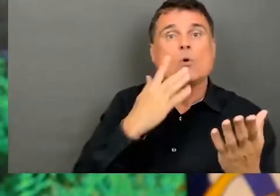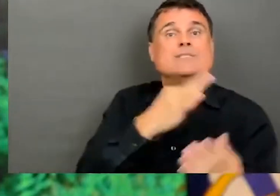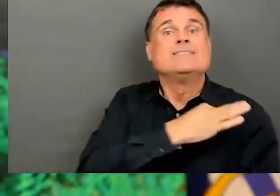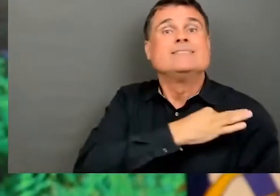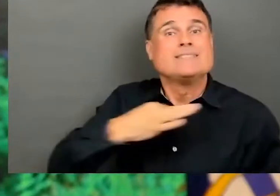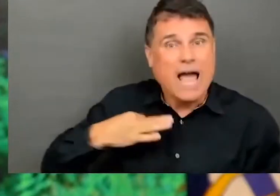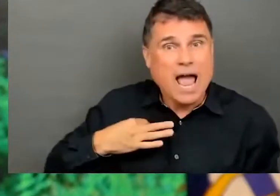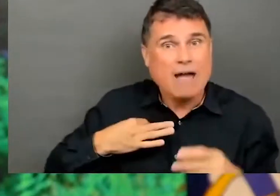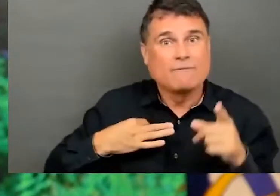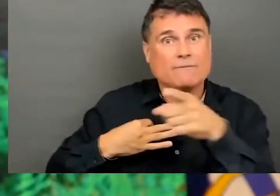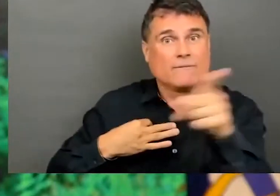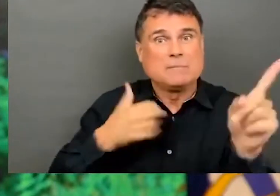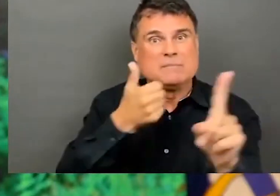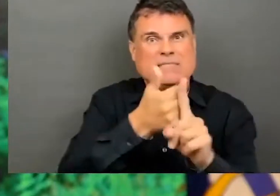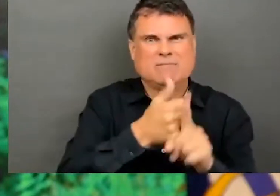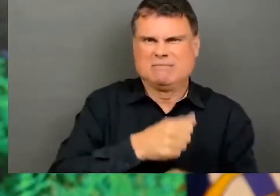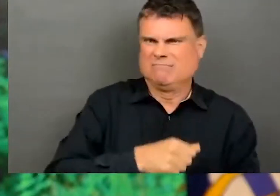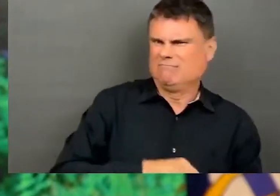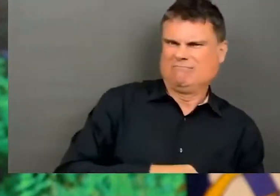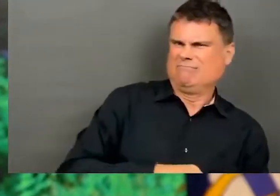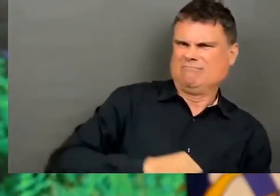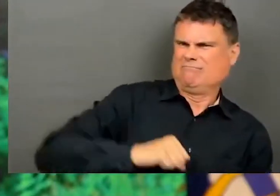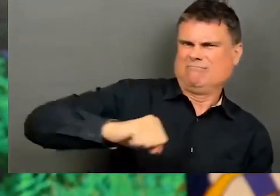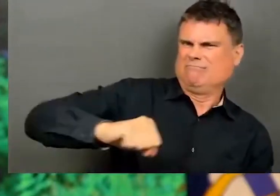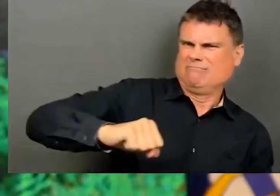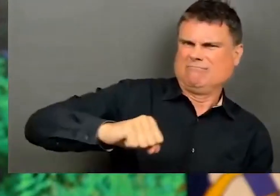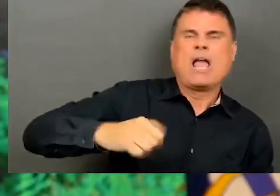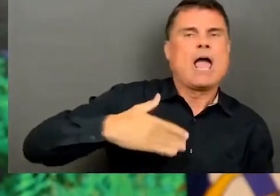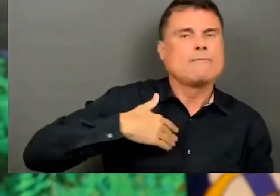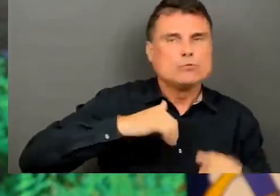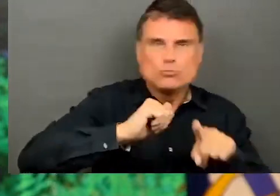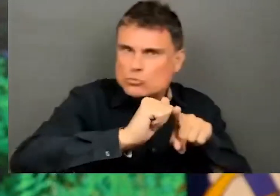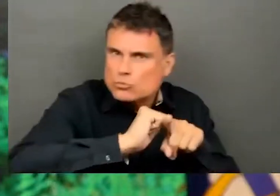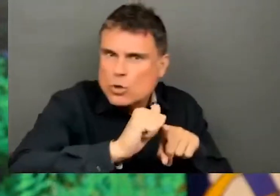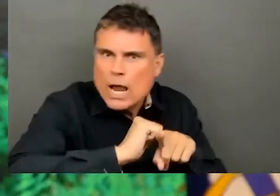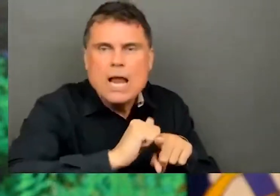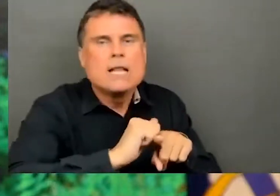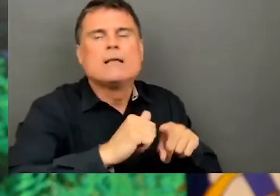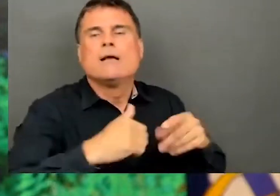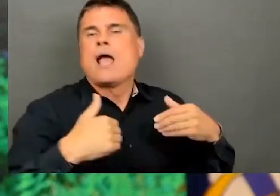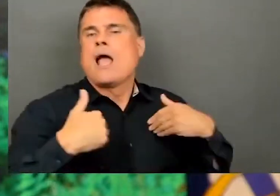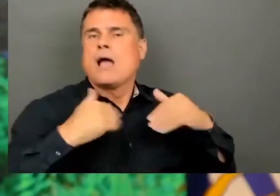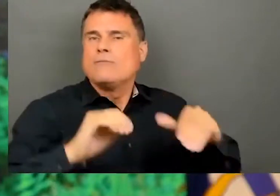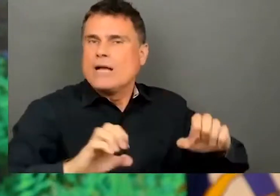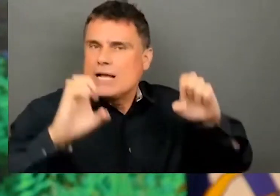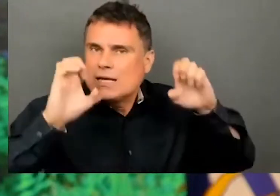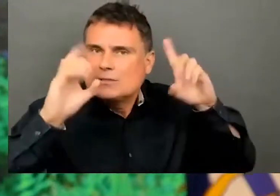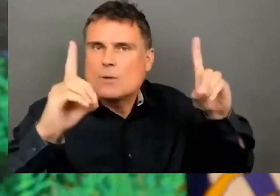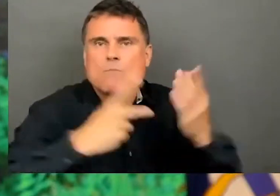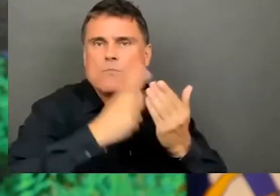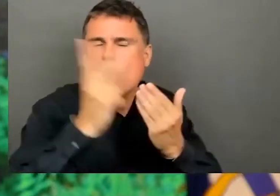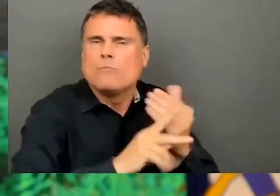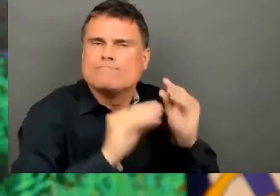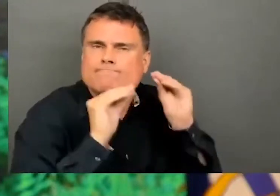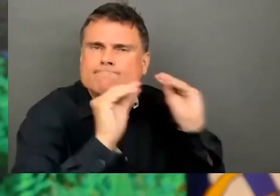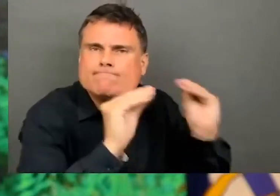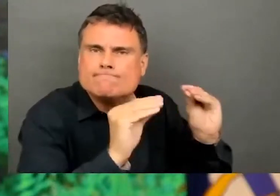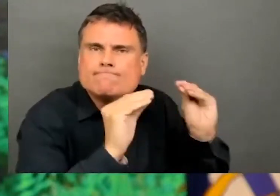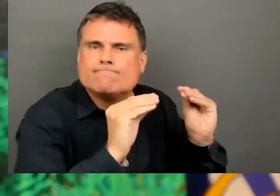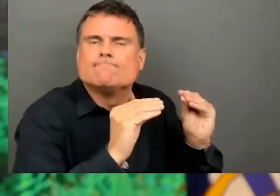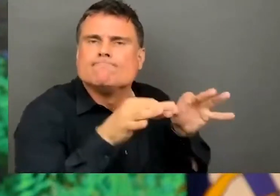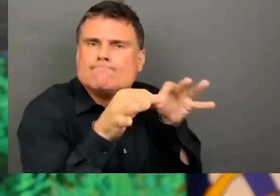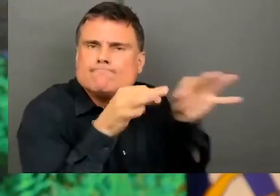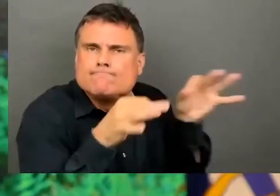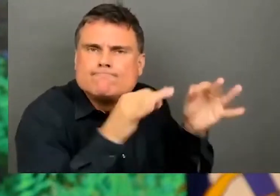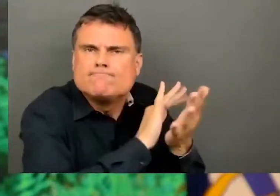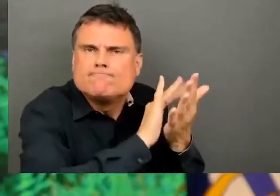working closely with the provincial government, with our partners at the PHO, health professionals, and local